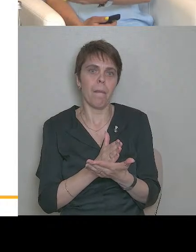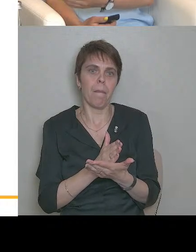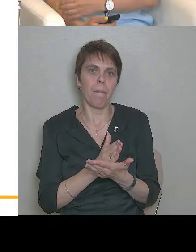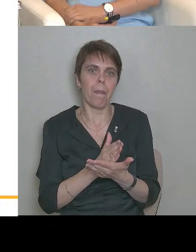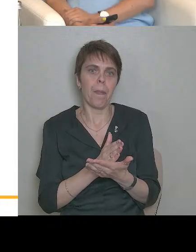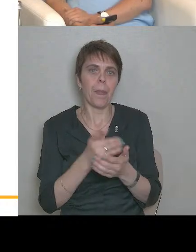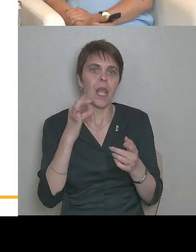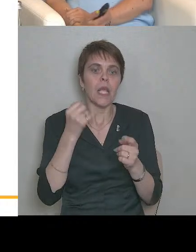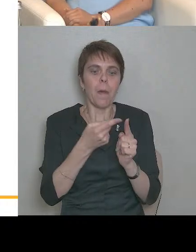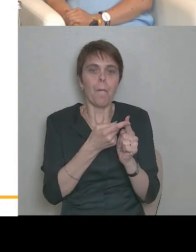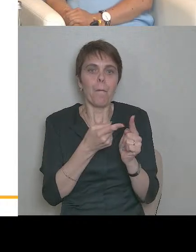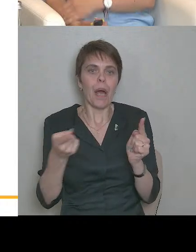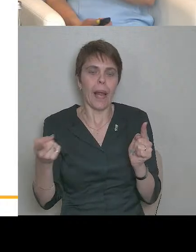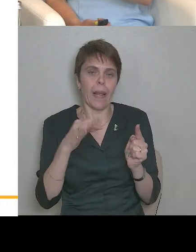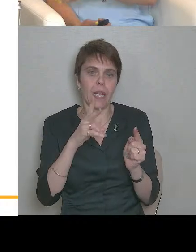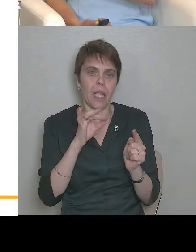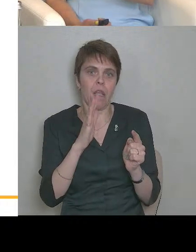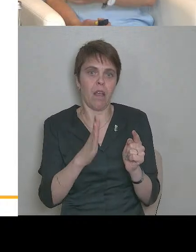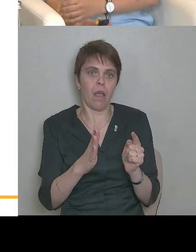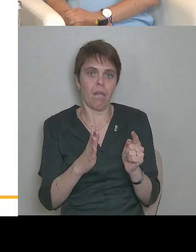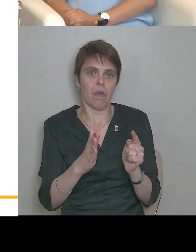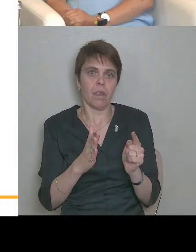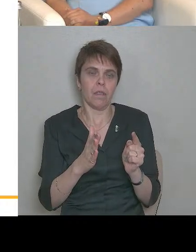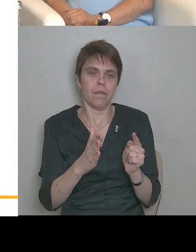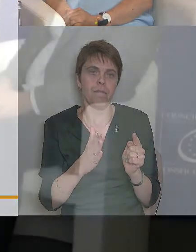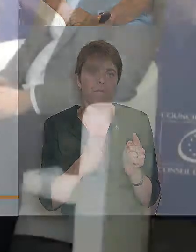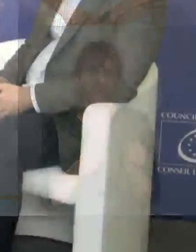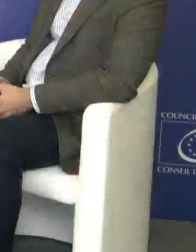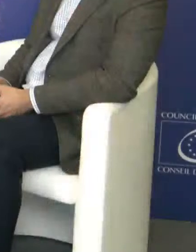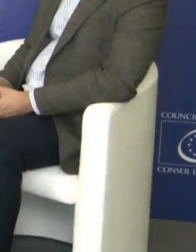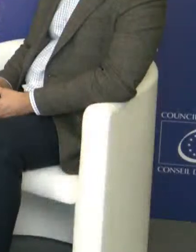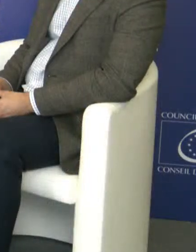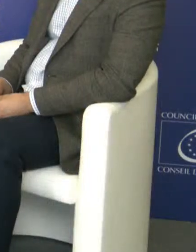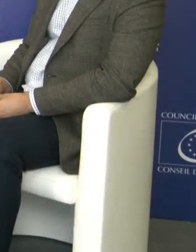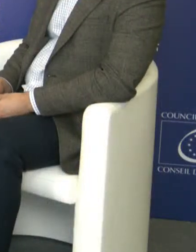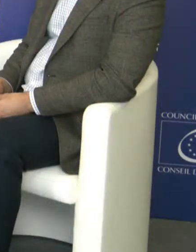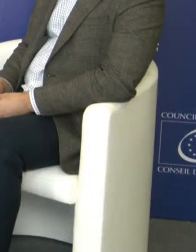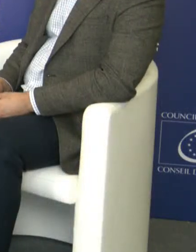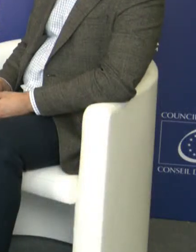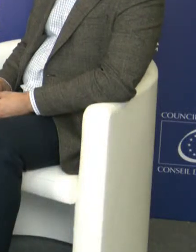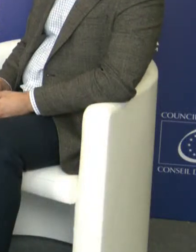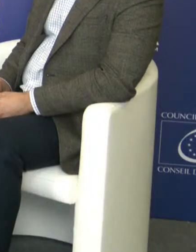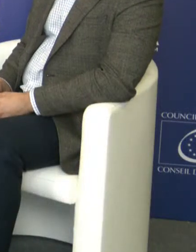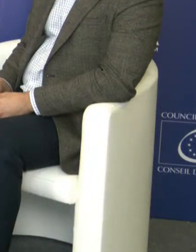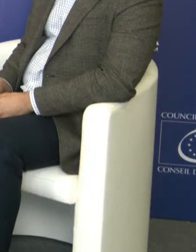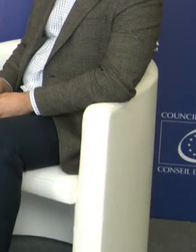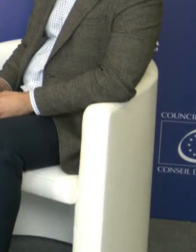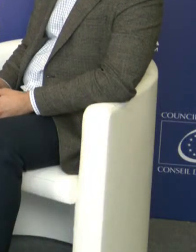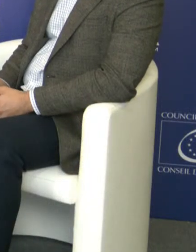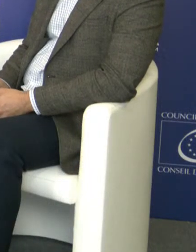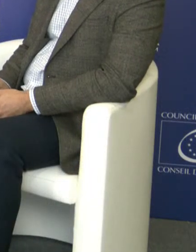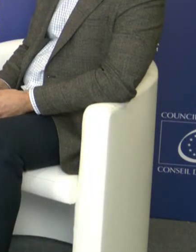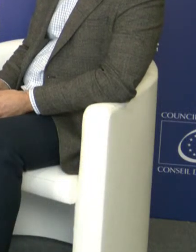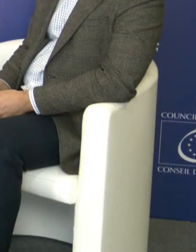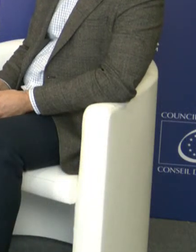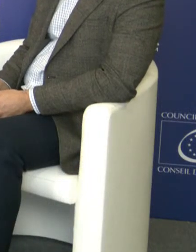the State Migration Service had some information about crossing the border, but this